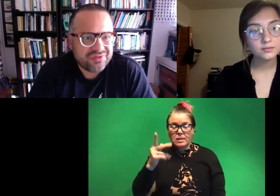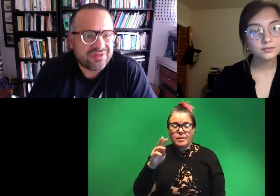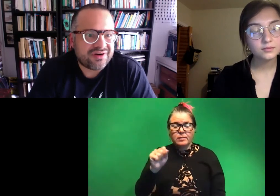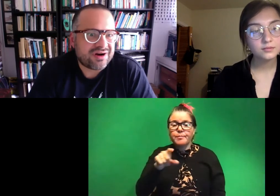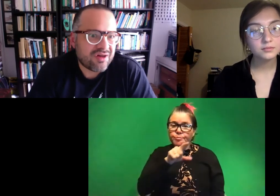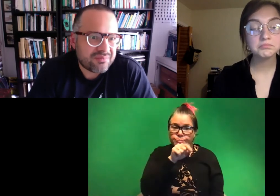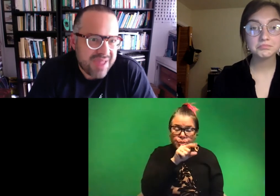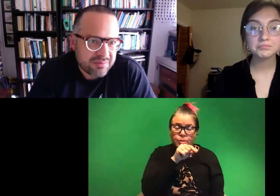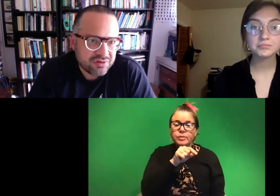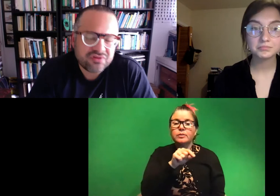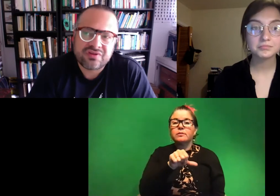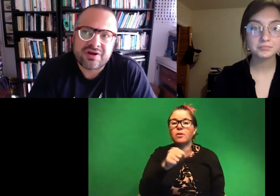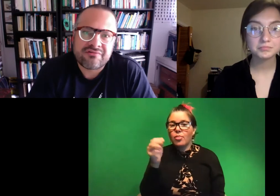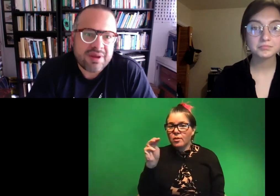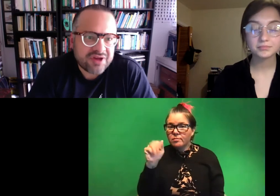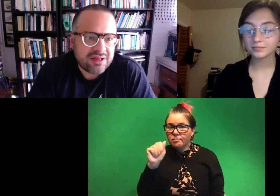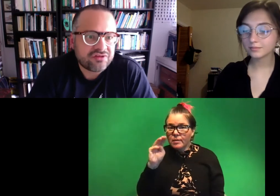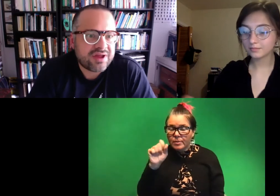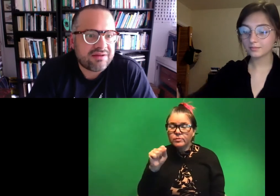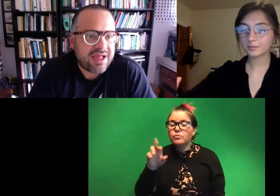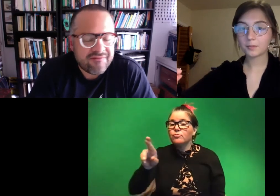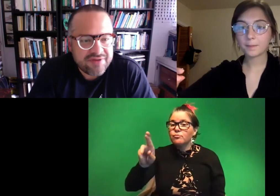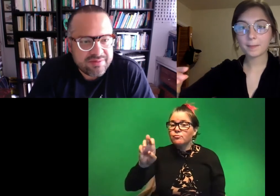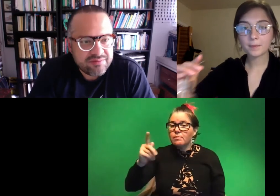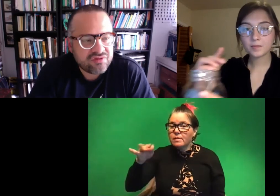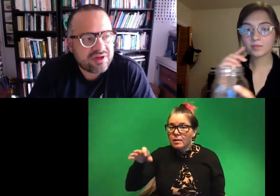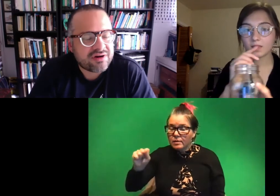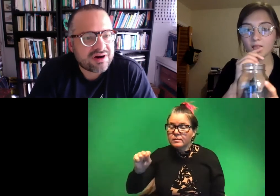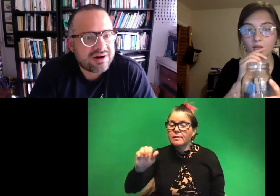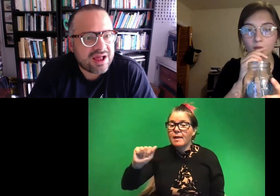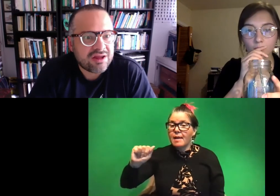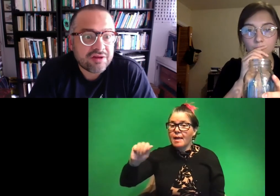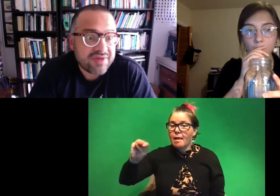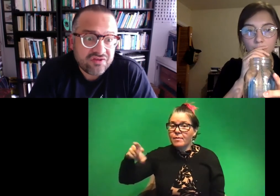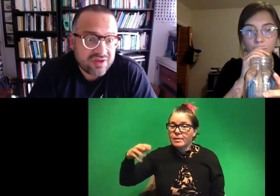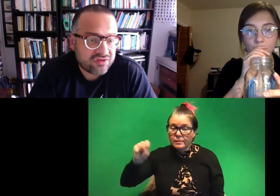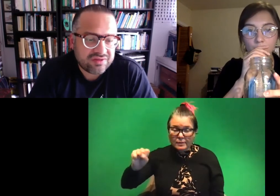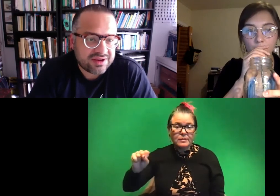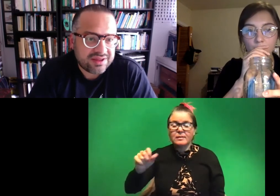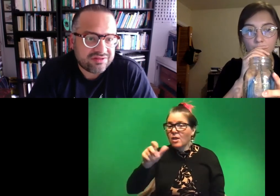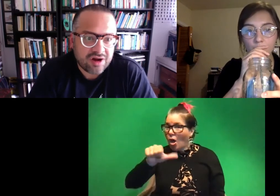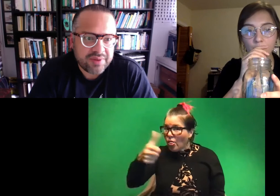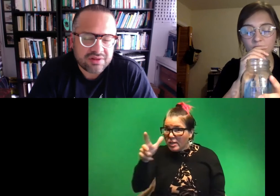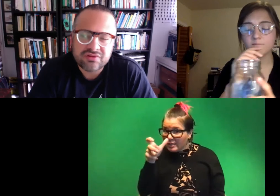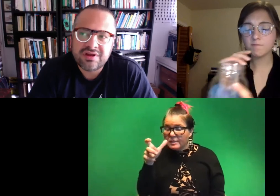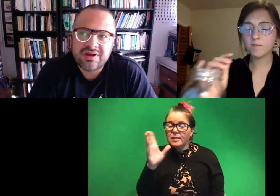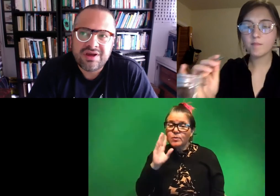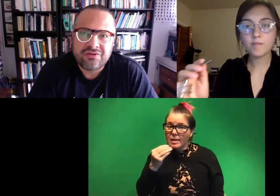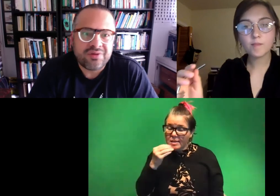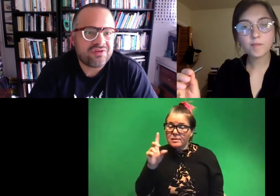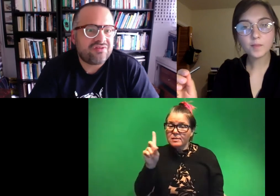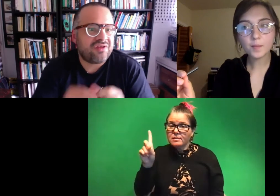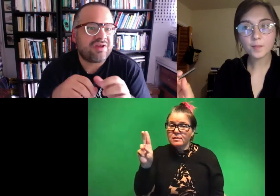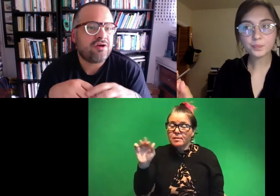birds, there are other mammals, there are reptiles, there are amphibians, there are a lot of insects that eat dung beetles.